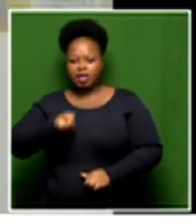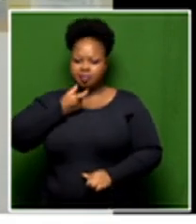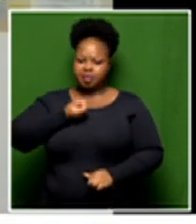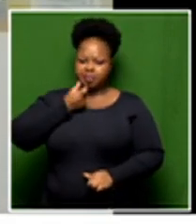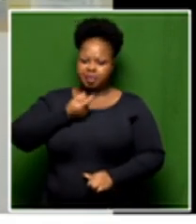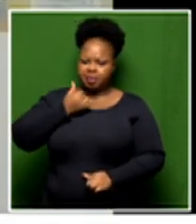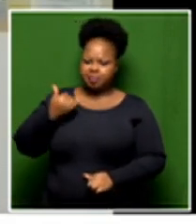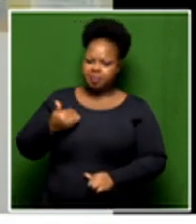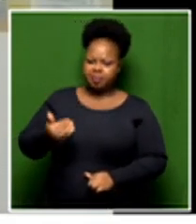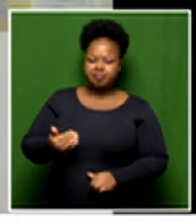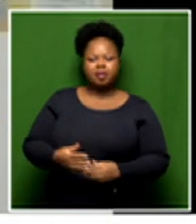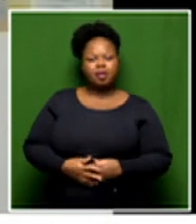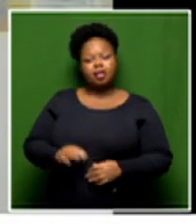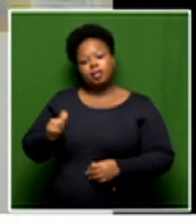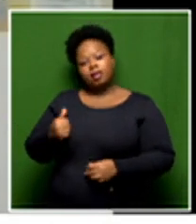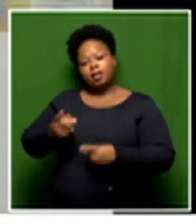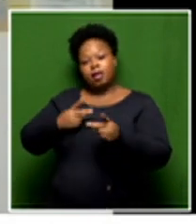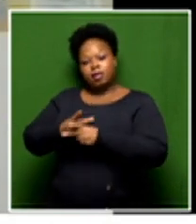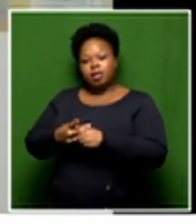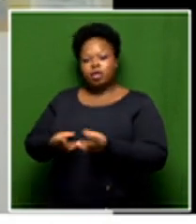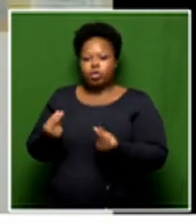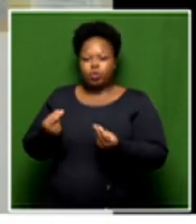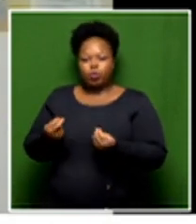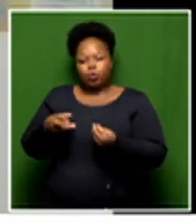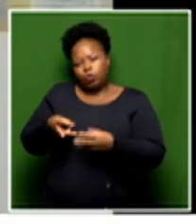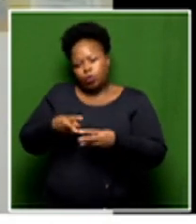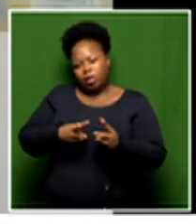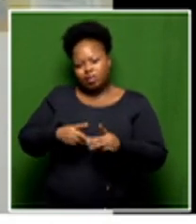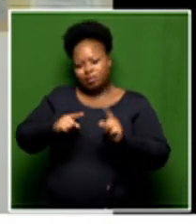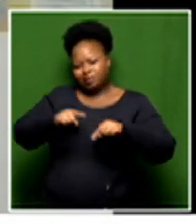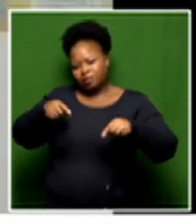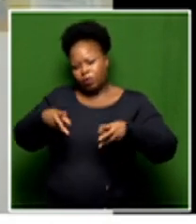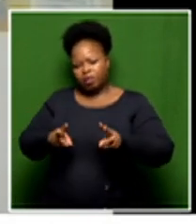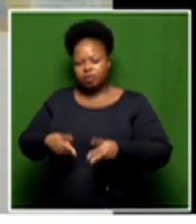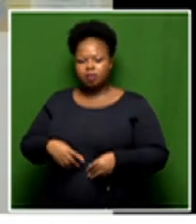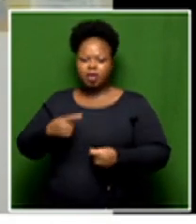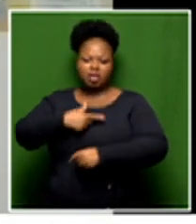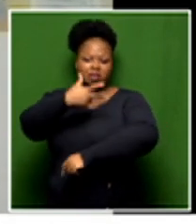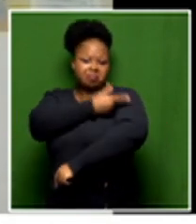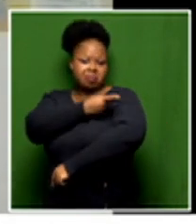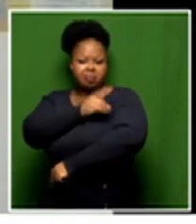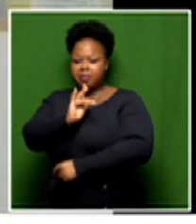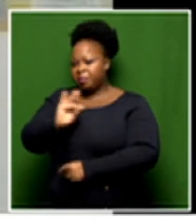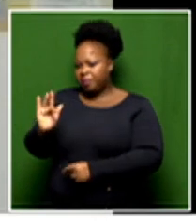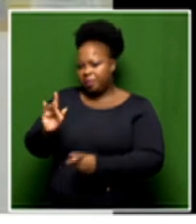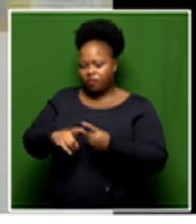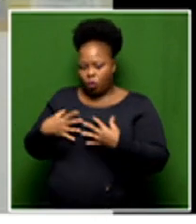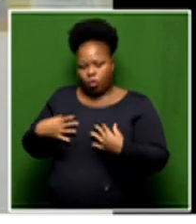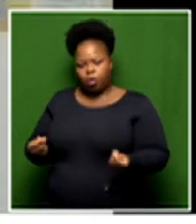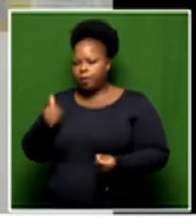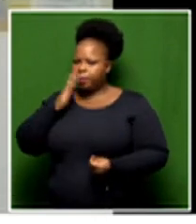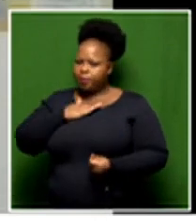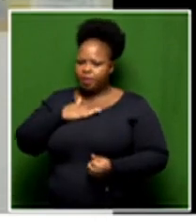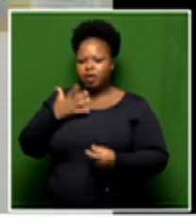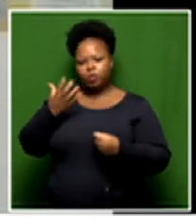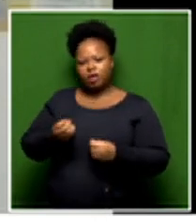therapy regularly. And then we have new modalities coming onto the market. So in the absence of a vaccine or in the absence of cure, we